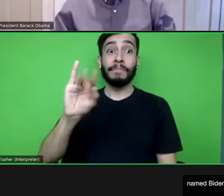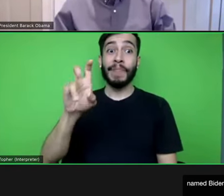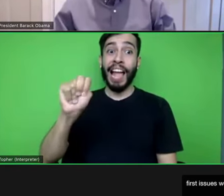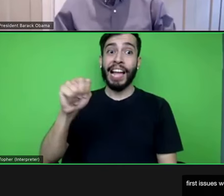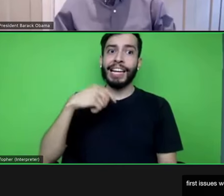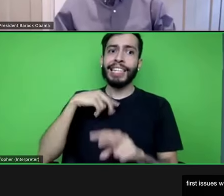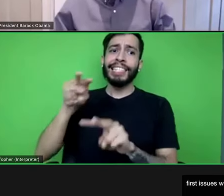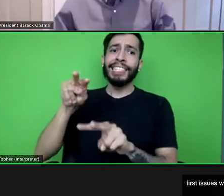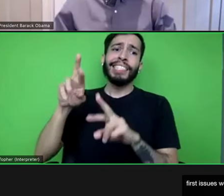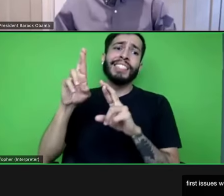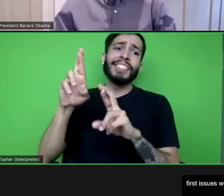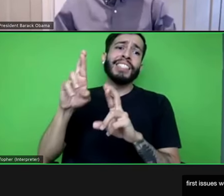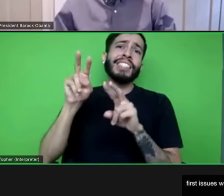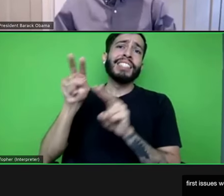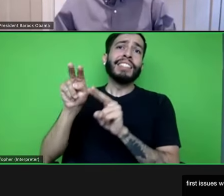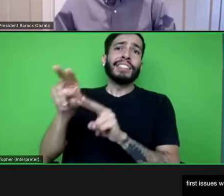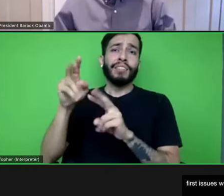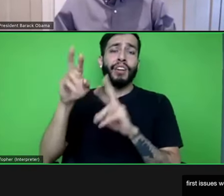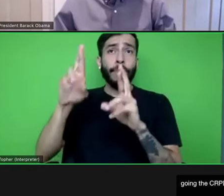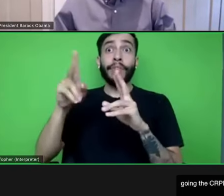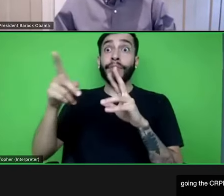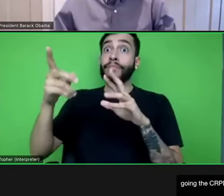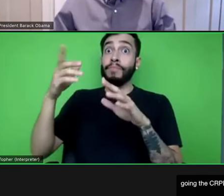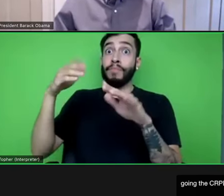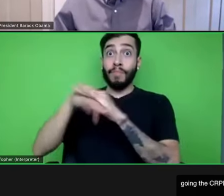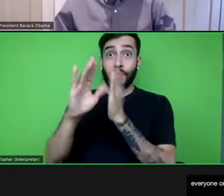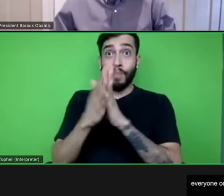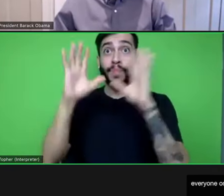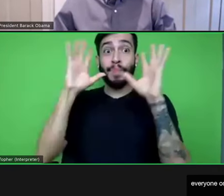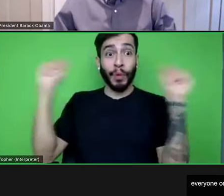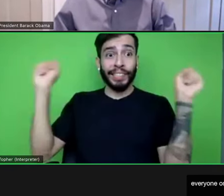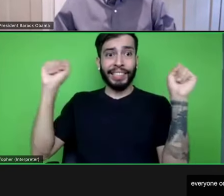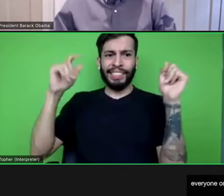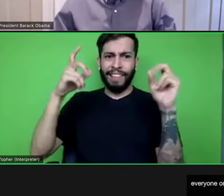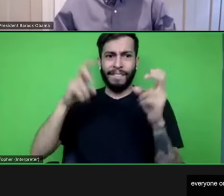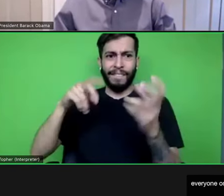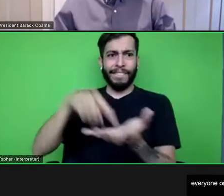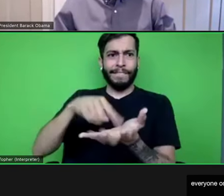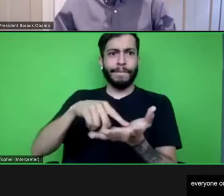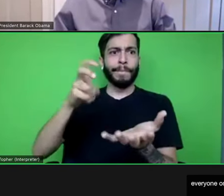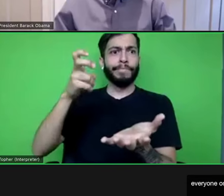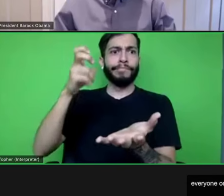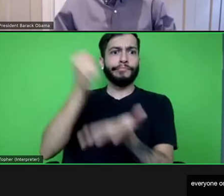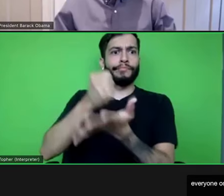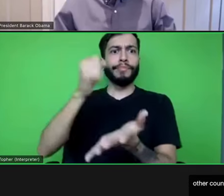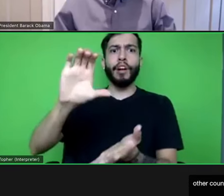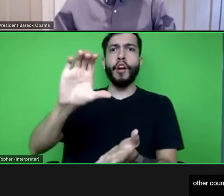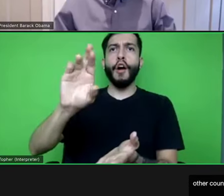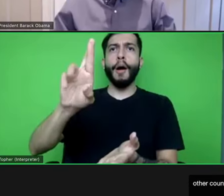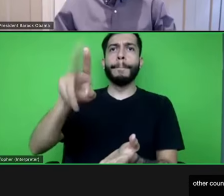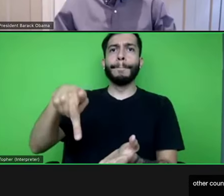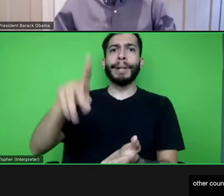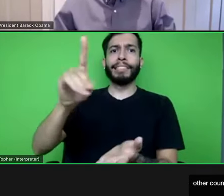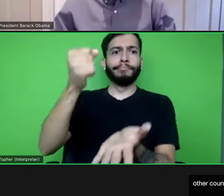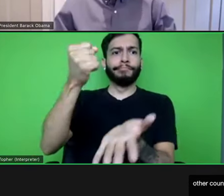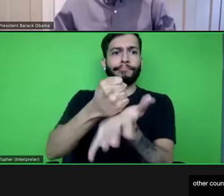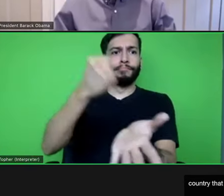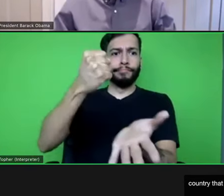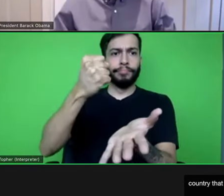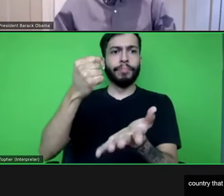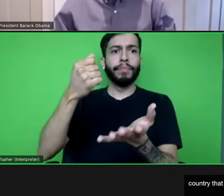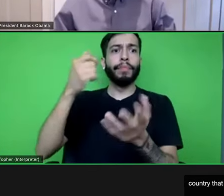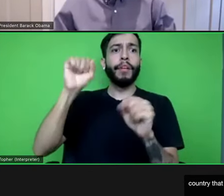Because everyone on this call from other countries is from a country that has ratified the treaty. And so our ability to